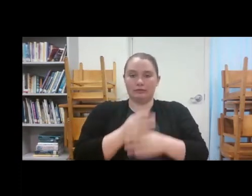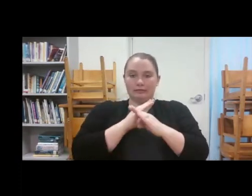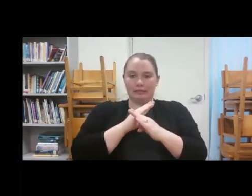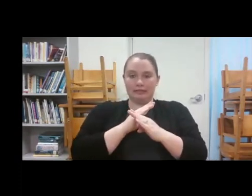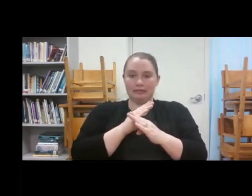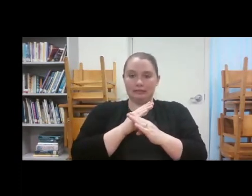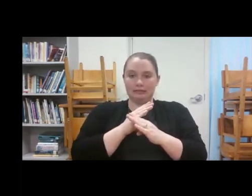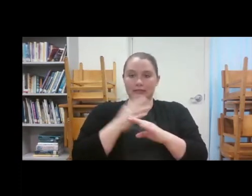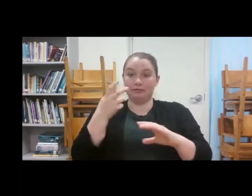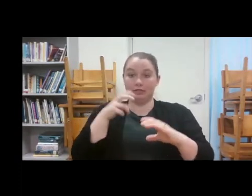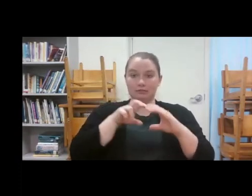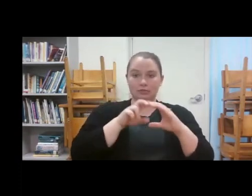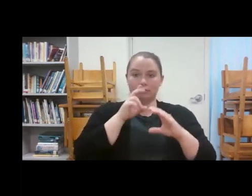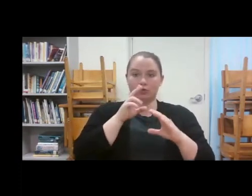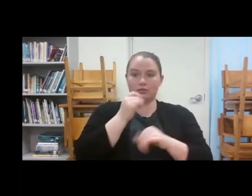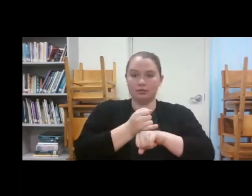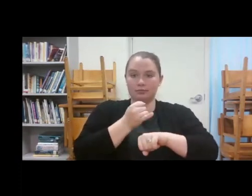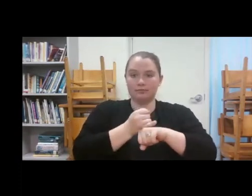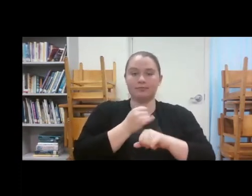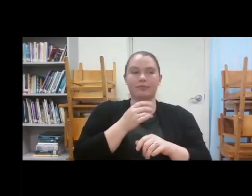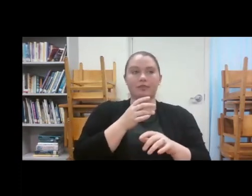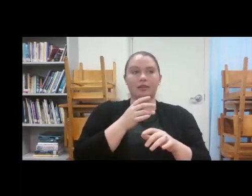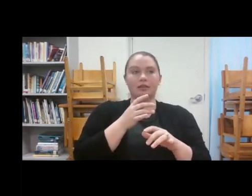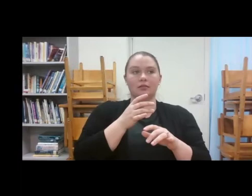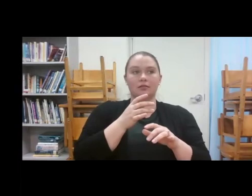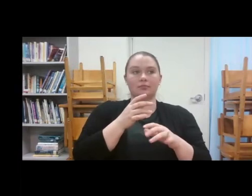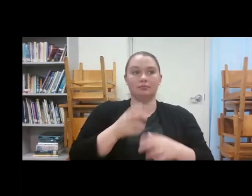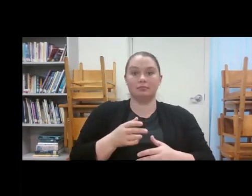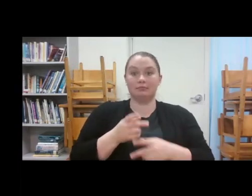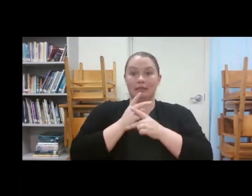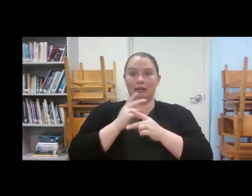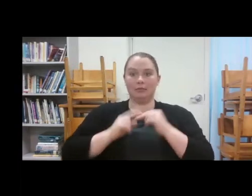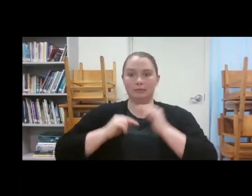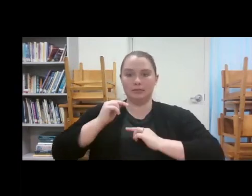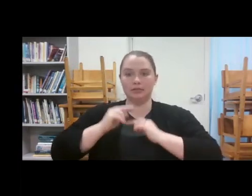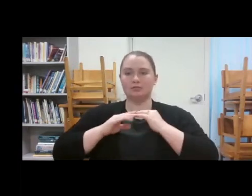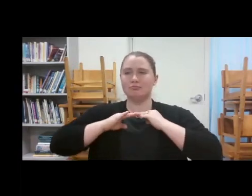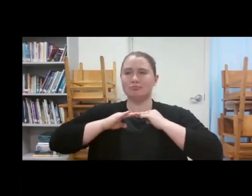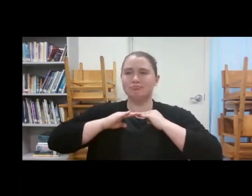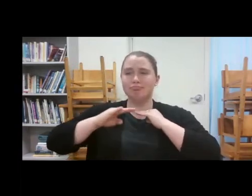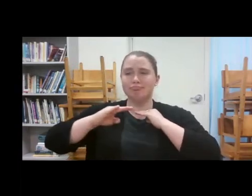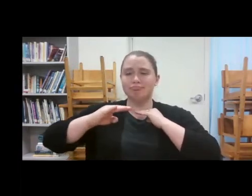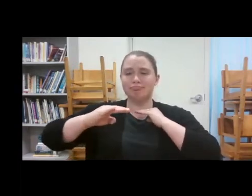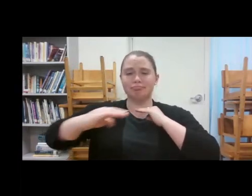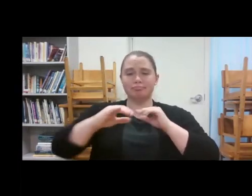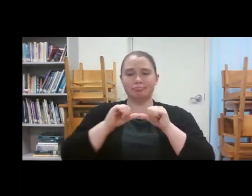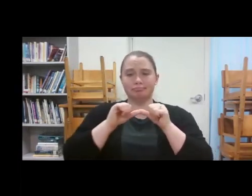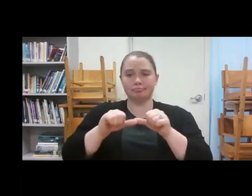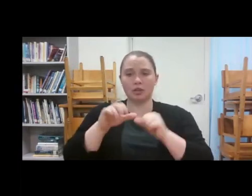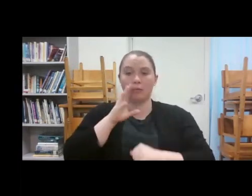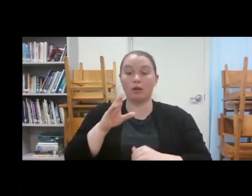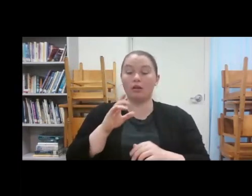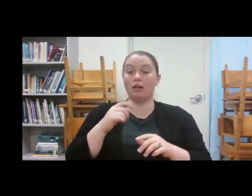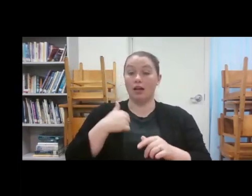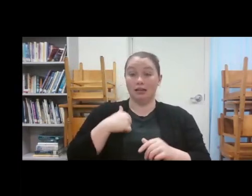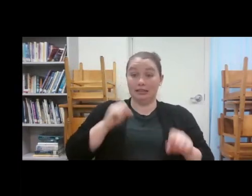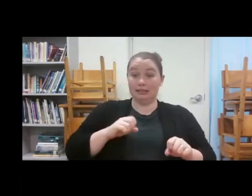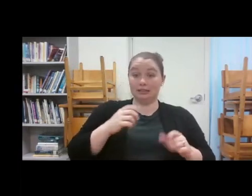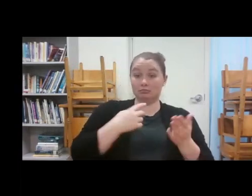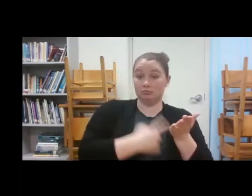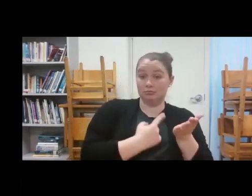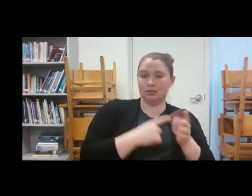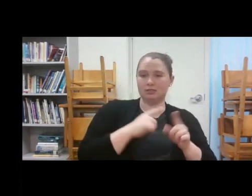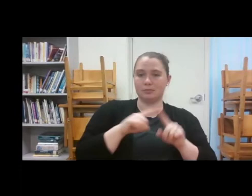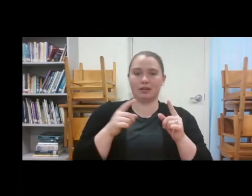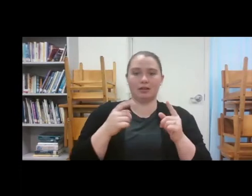also improving the operational efficiency. So I can go into more detail if there's questions, but I'd rather you guys kind of talk amongst